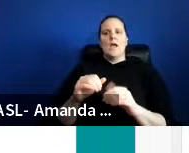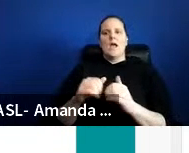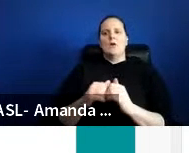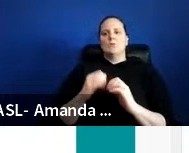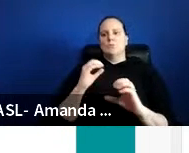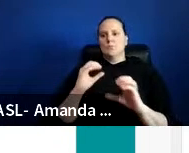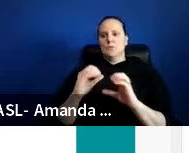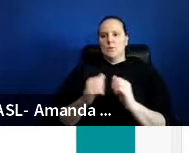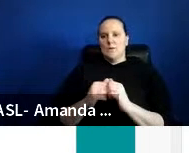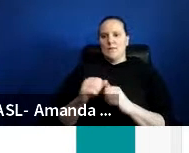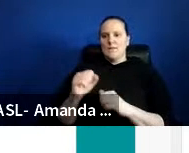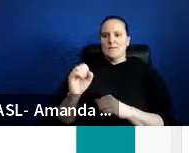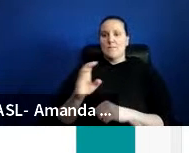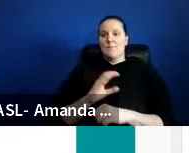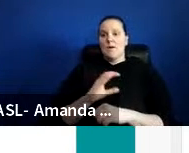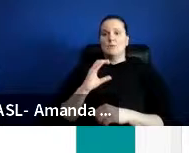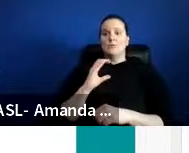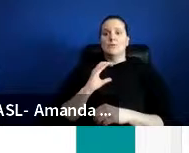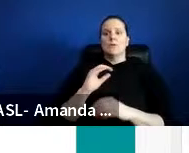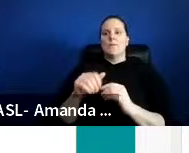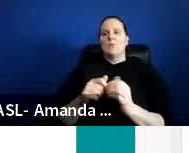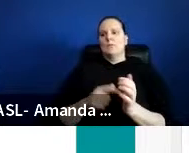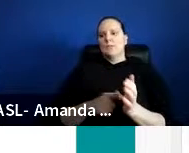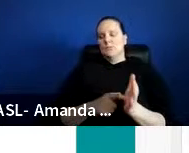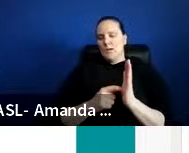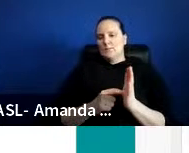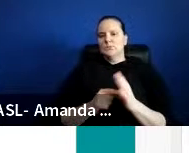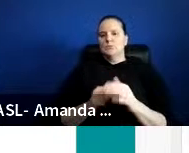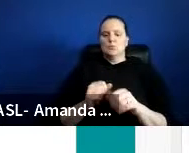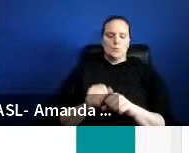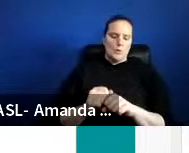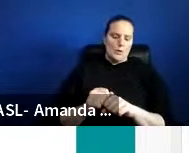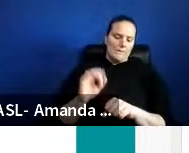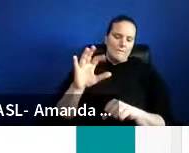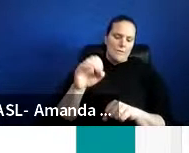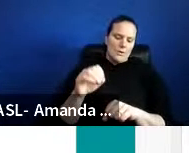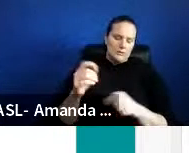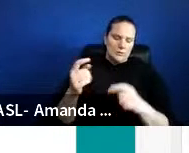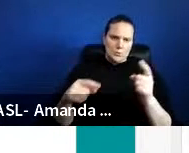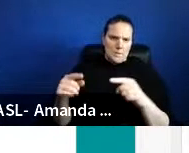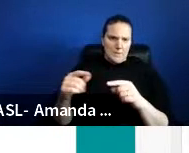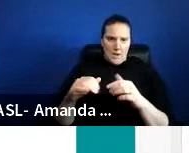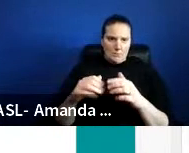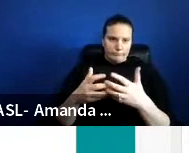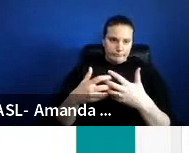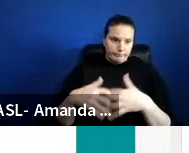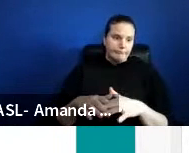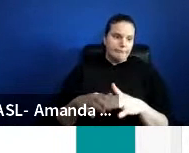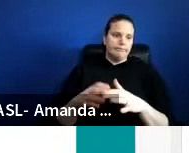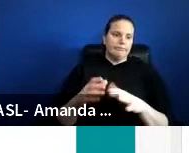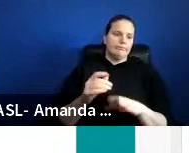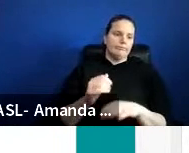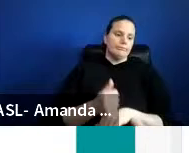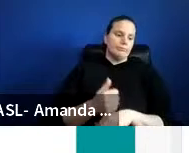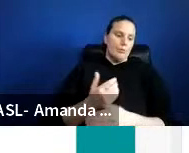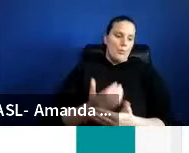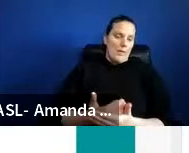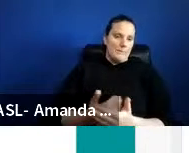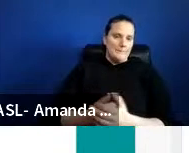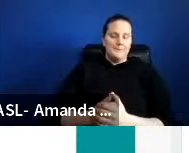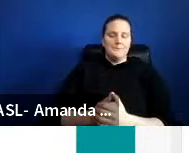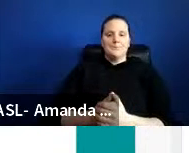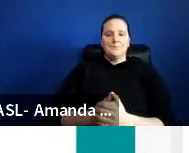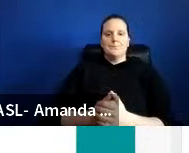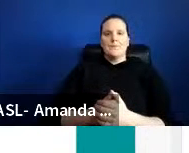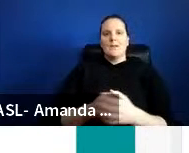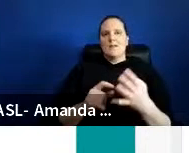with subcontractors about the requirements, about workforce agreements, and how to truly implement well. And then the